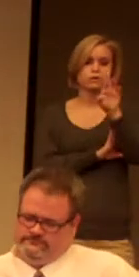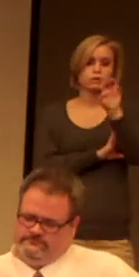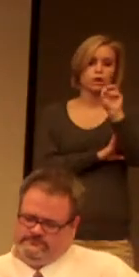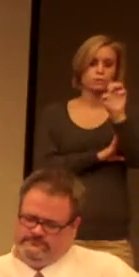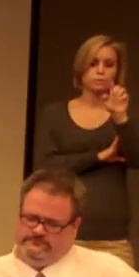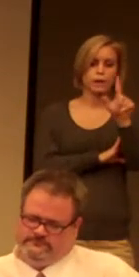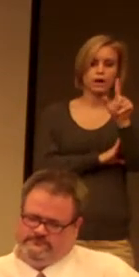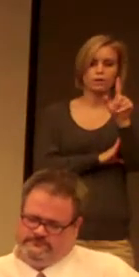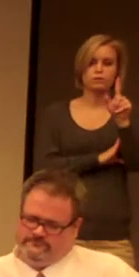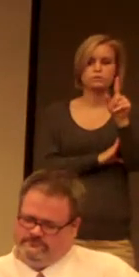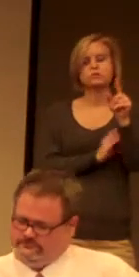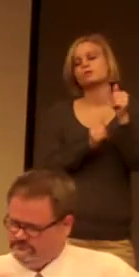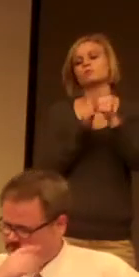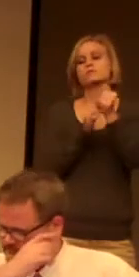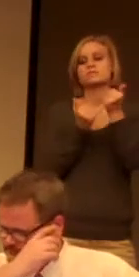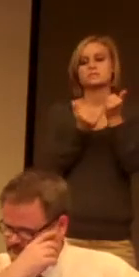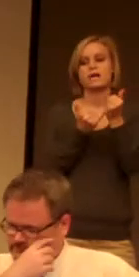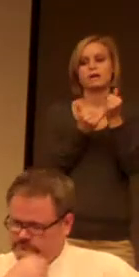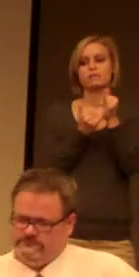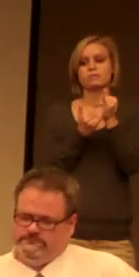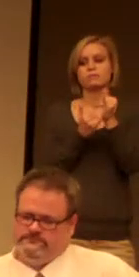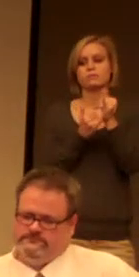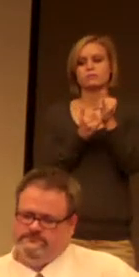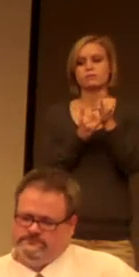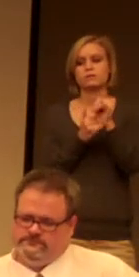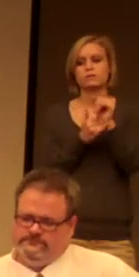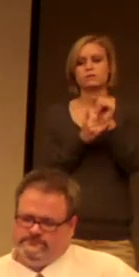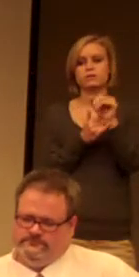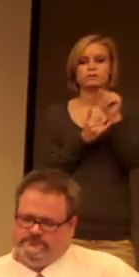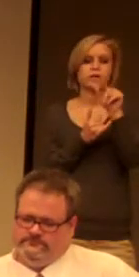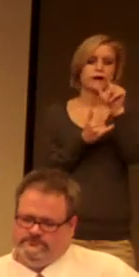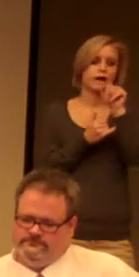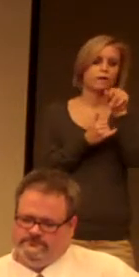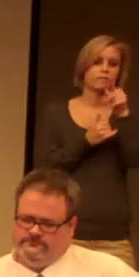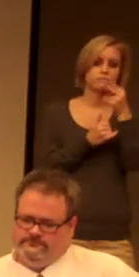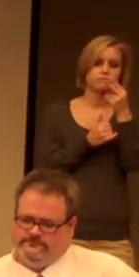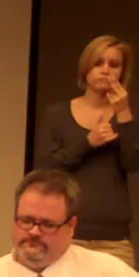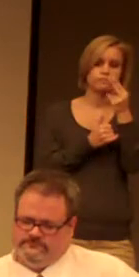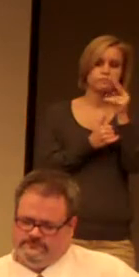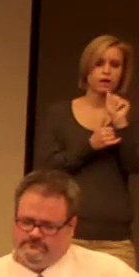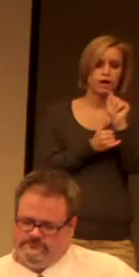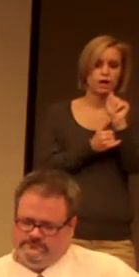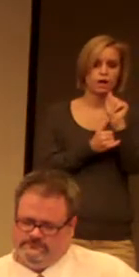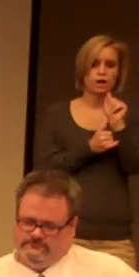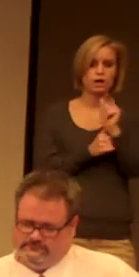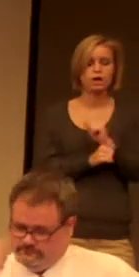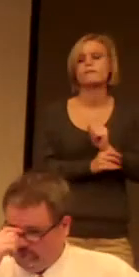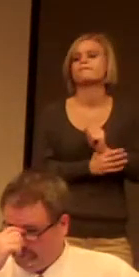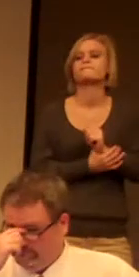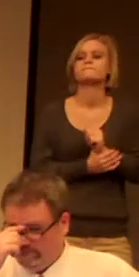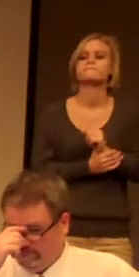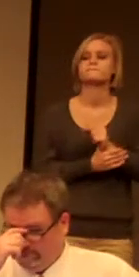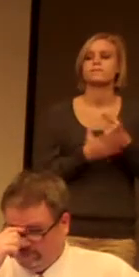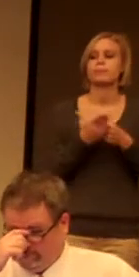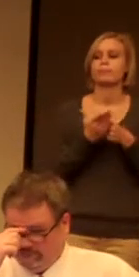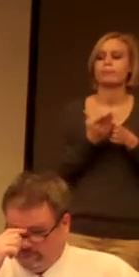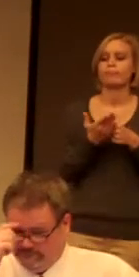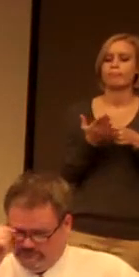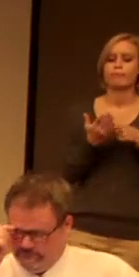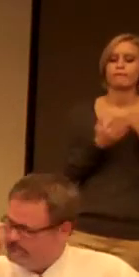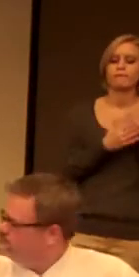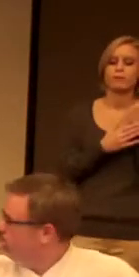right past what's now the Yale Alpha, hang up, turn. Okay. What else is out